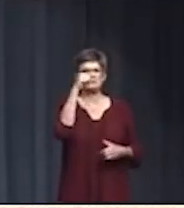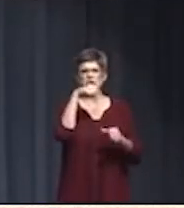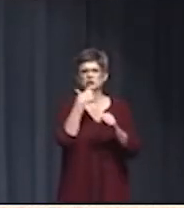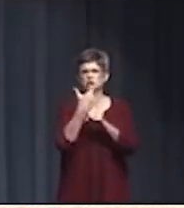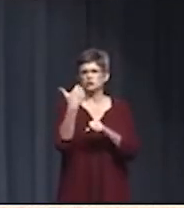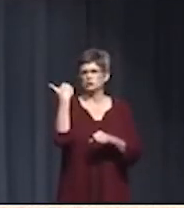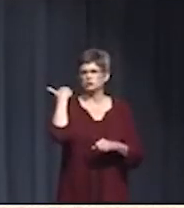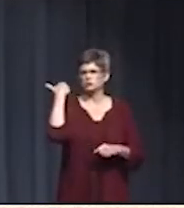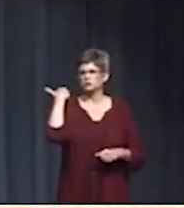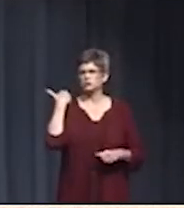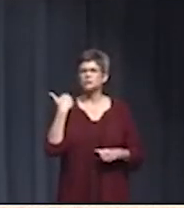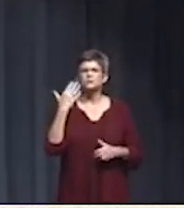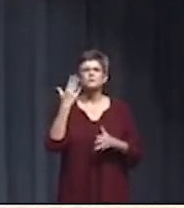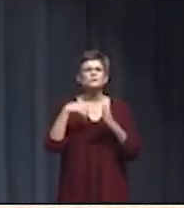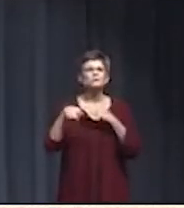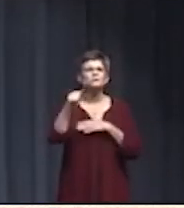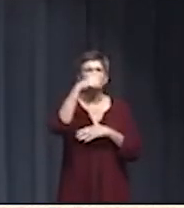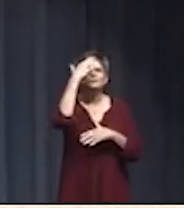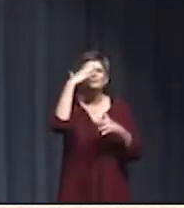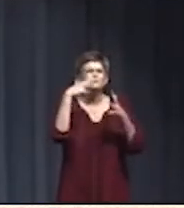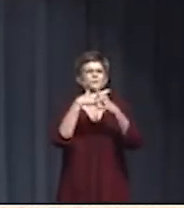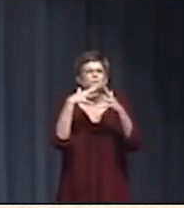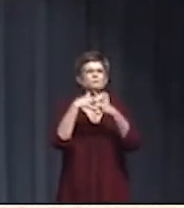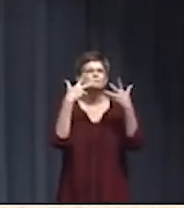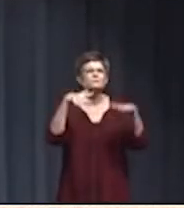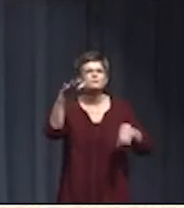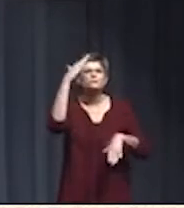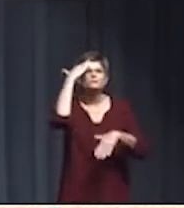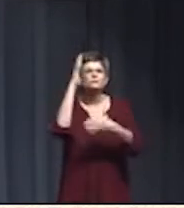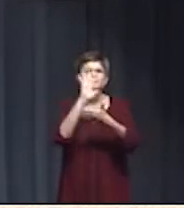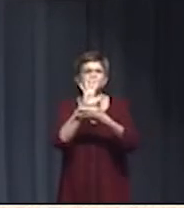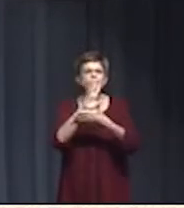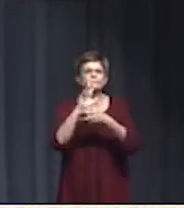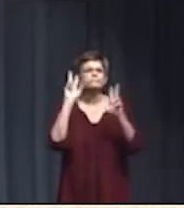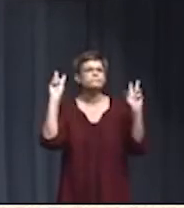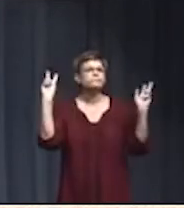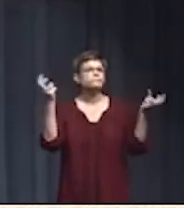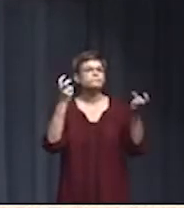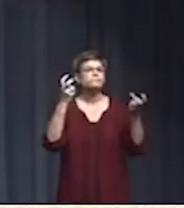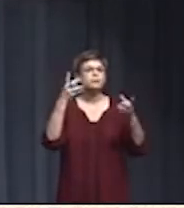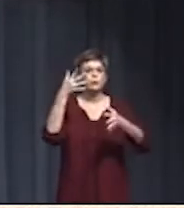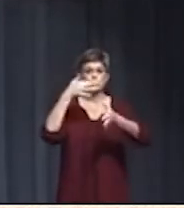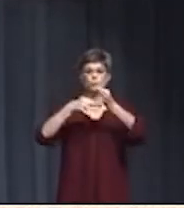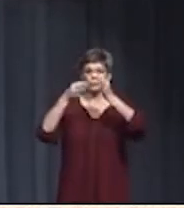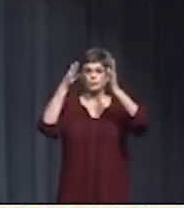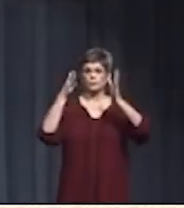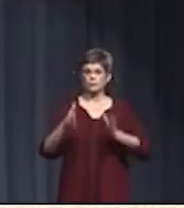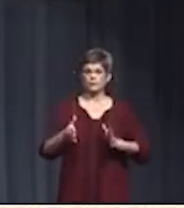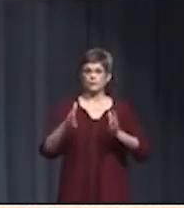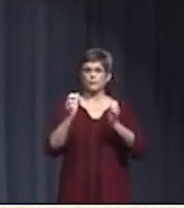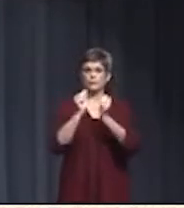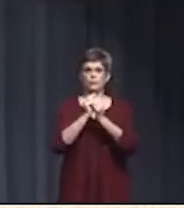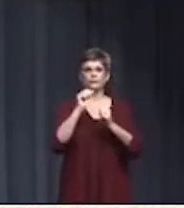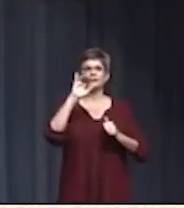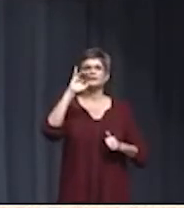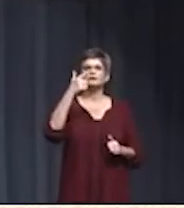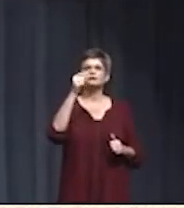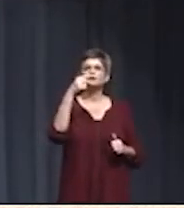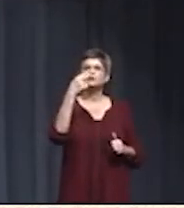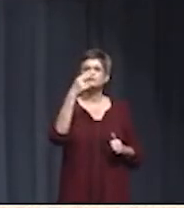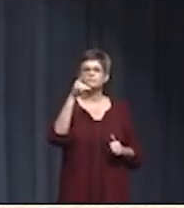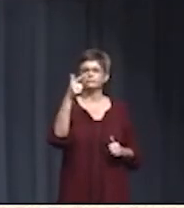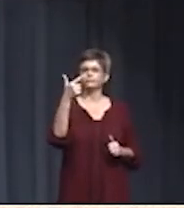Some of y'all, if you're football fans, you probably know it. Called The Replacements. Starred Keanu Reeves and Gene Hackman.